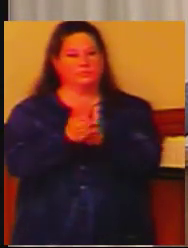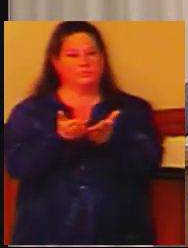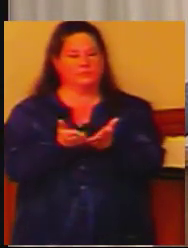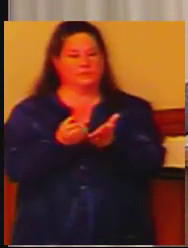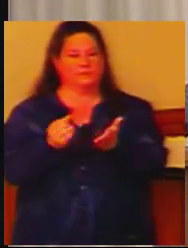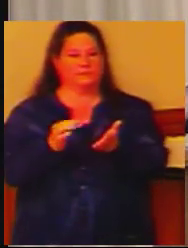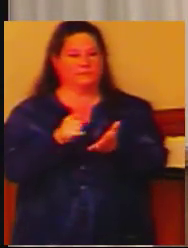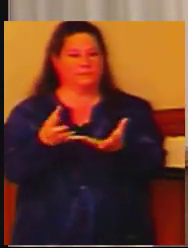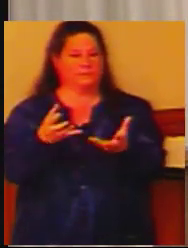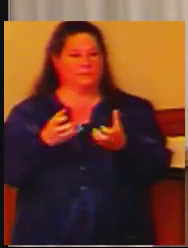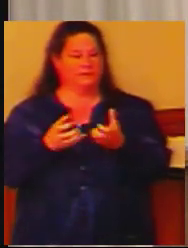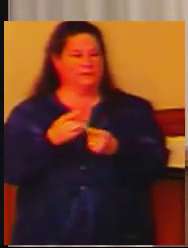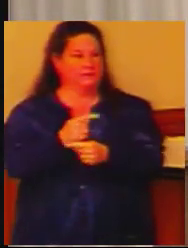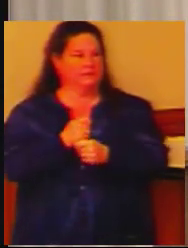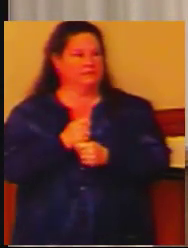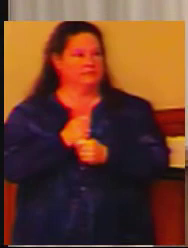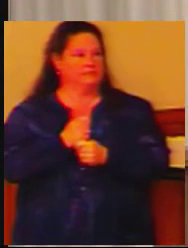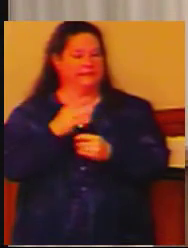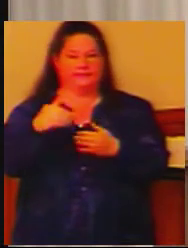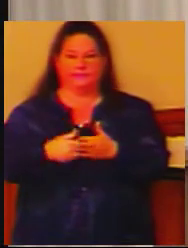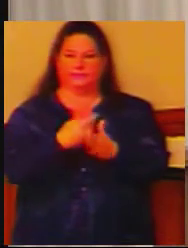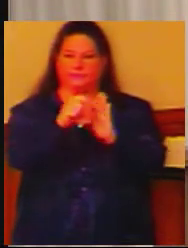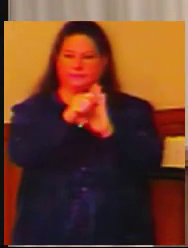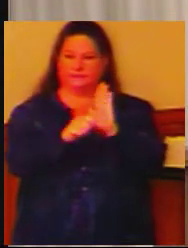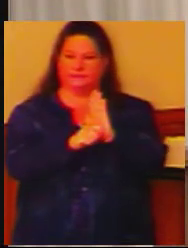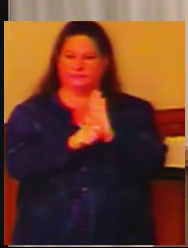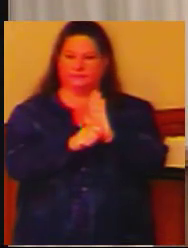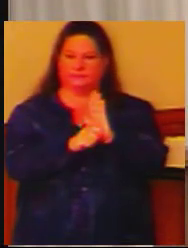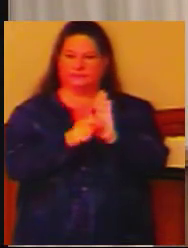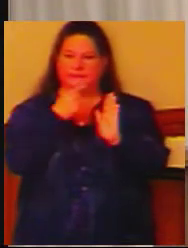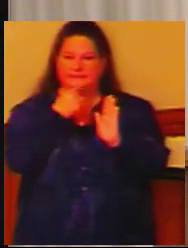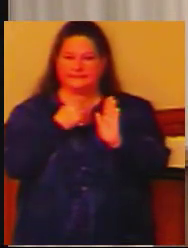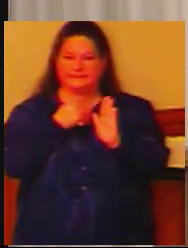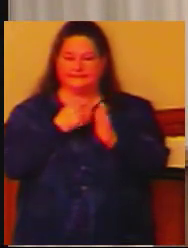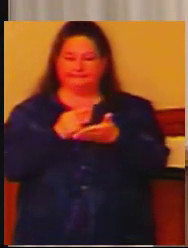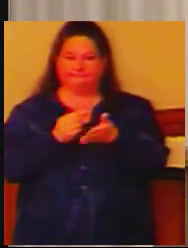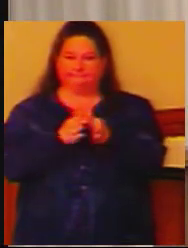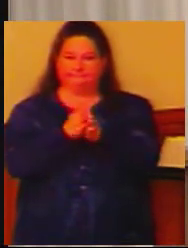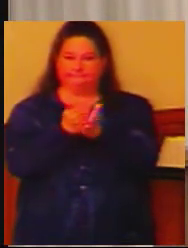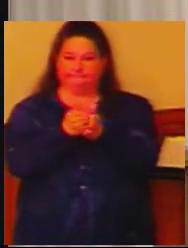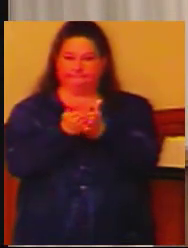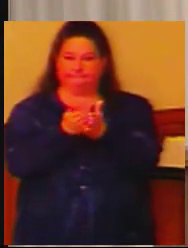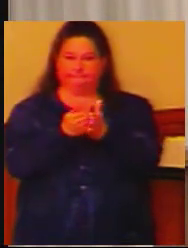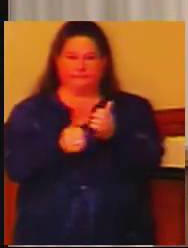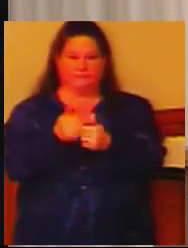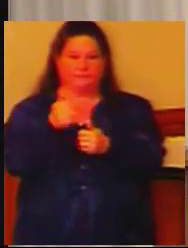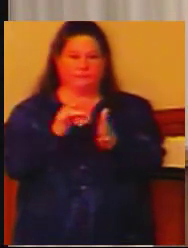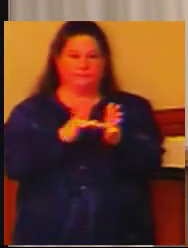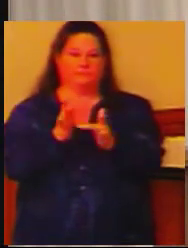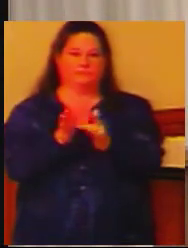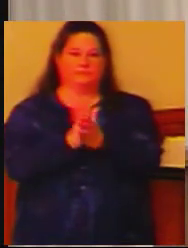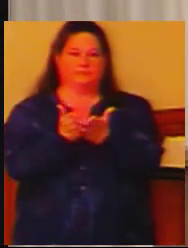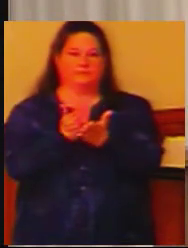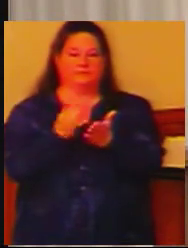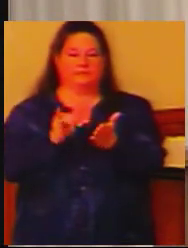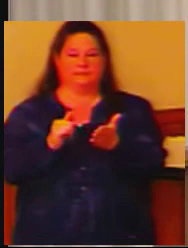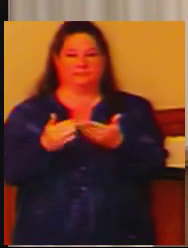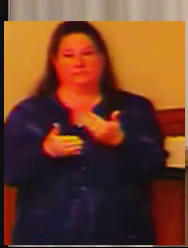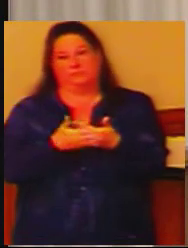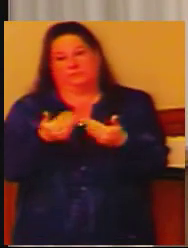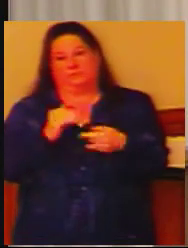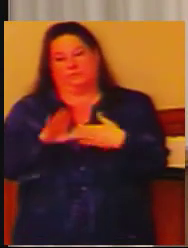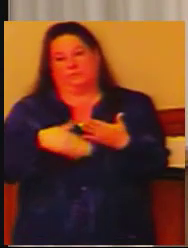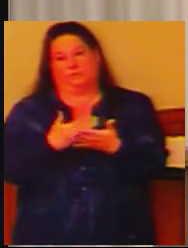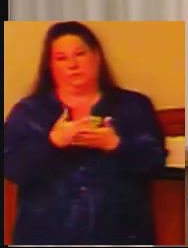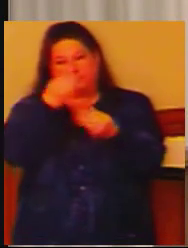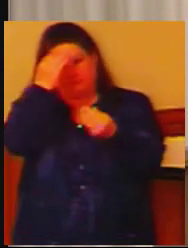if you want to just take the New Testament, which is a little book about this big in most Bibles, then that's pretty much all the instructions, and the rest of it